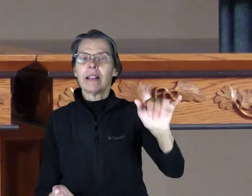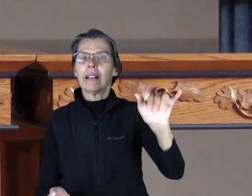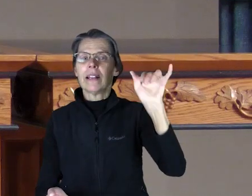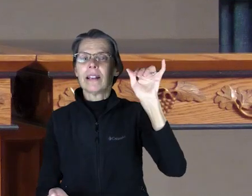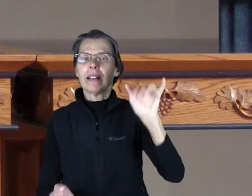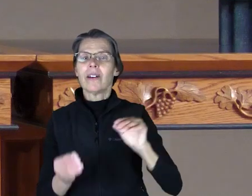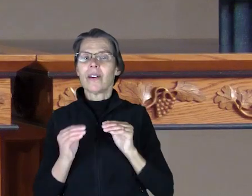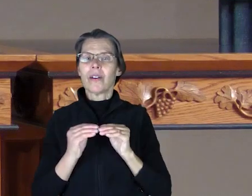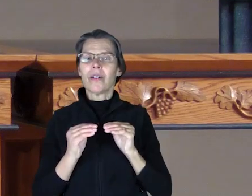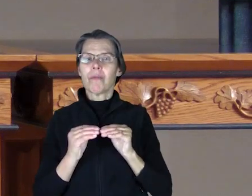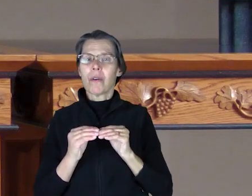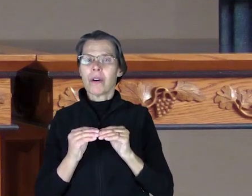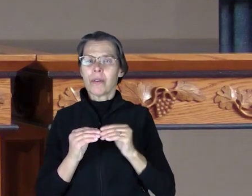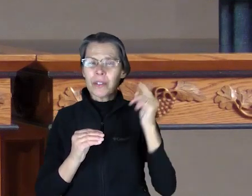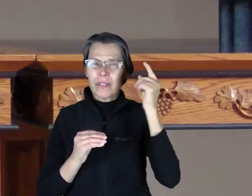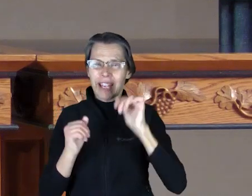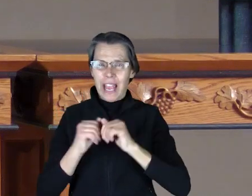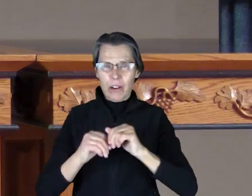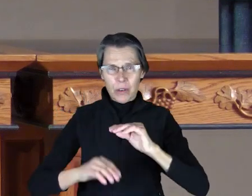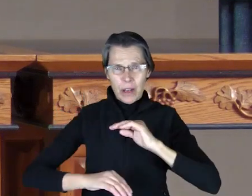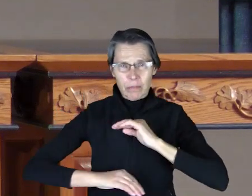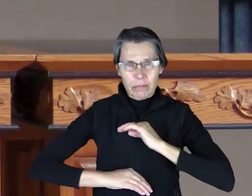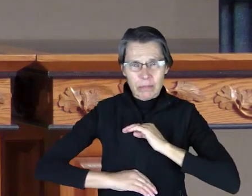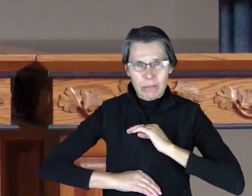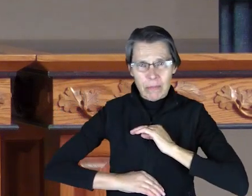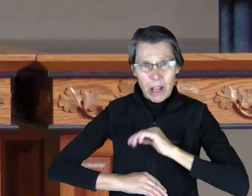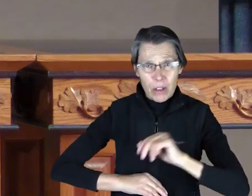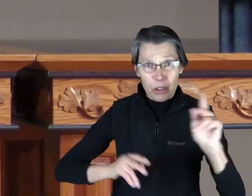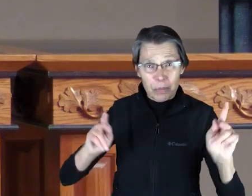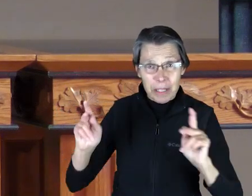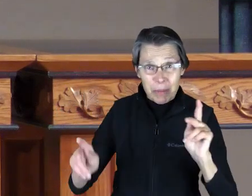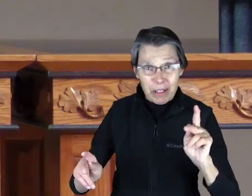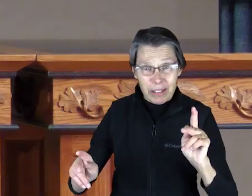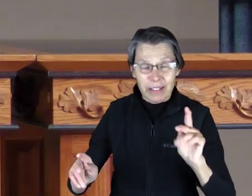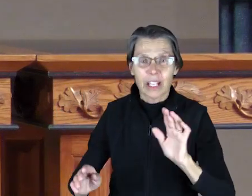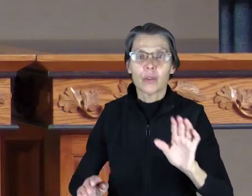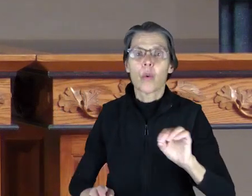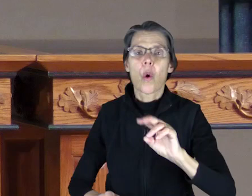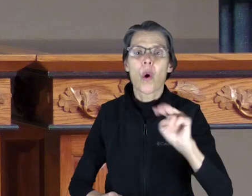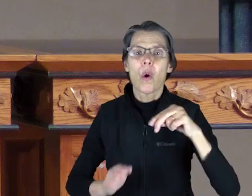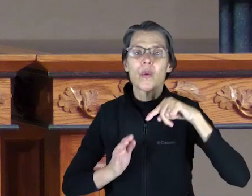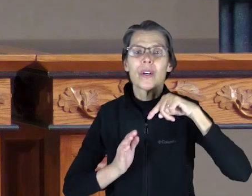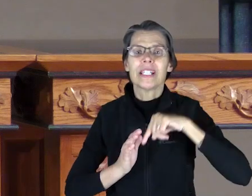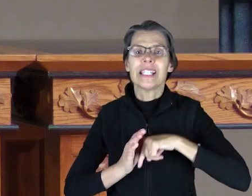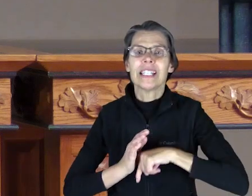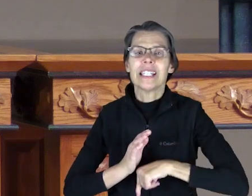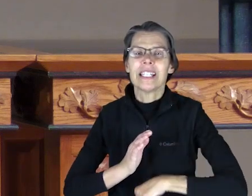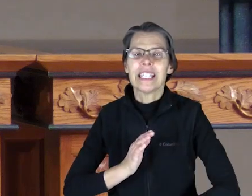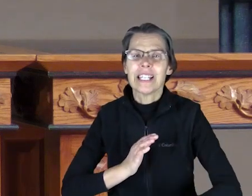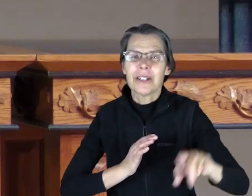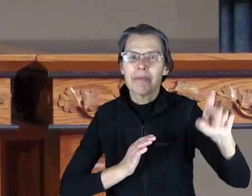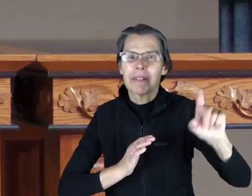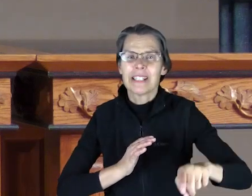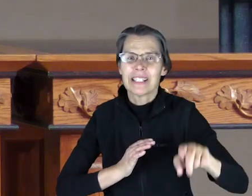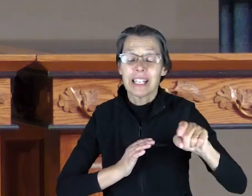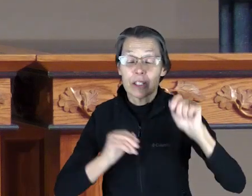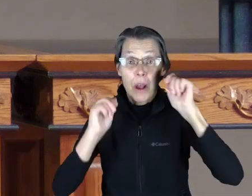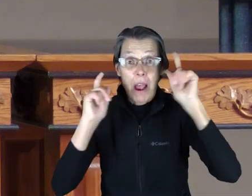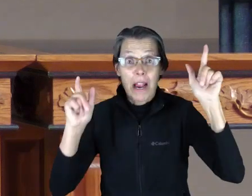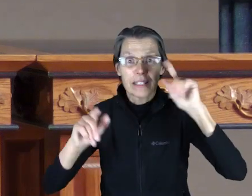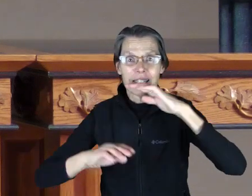somehow. In thinking about how to fulfill someone else's needs, your own deepest needs are